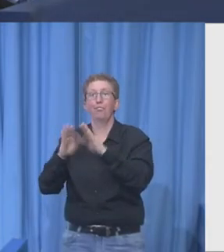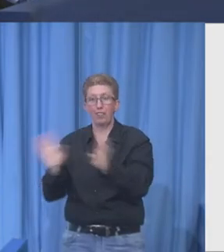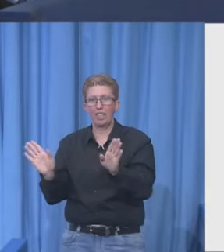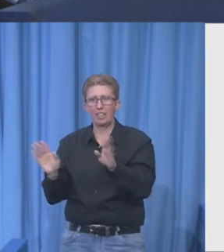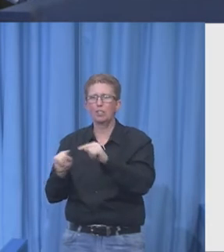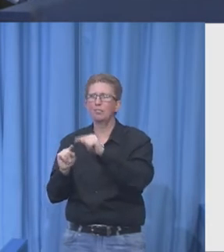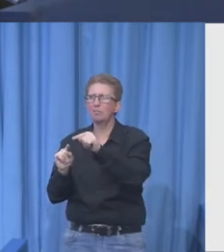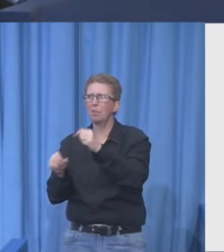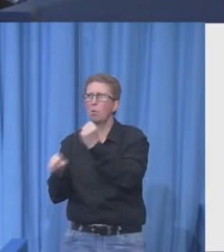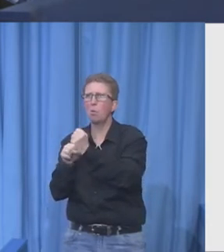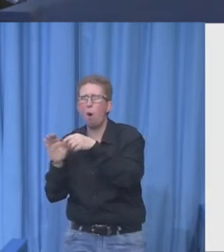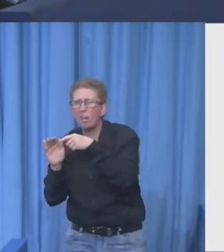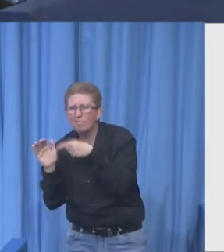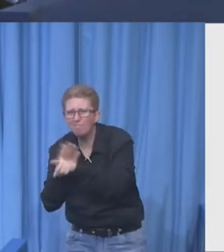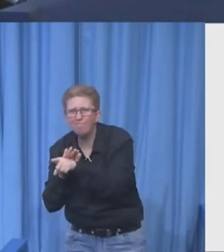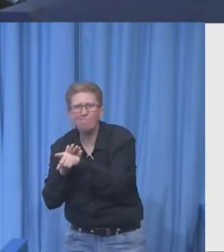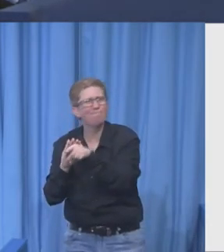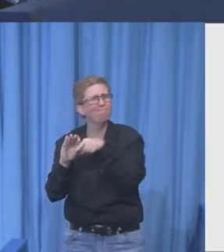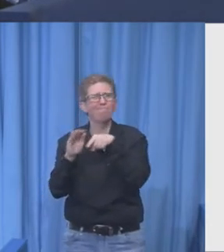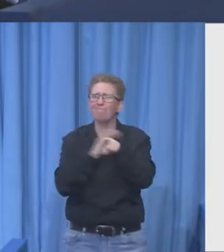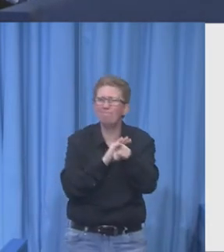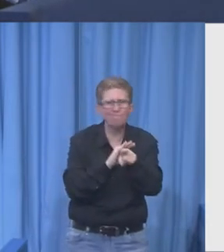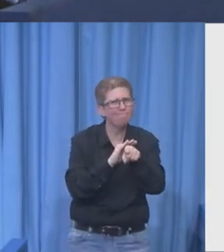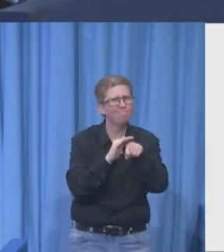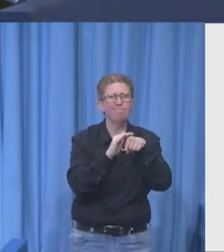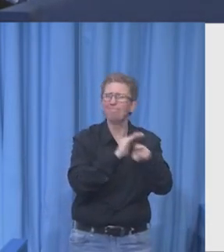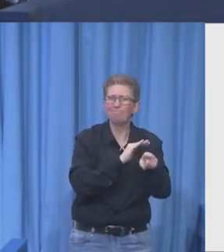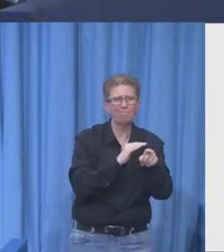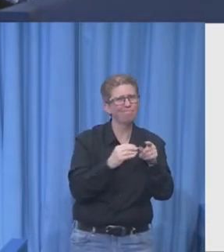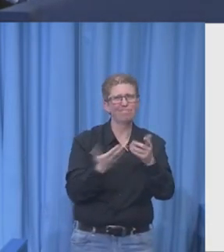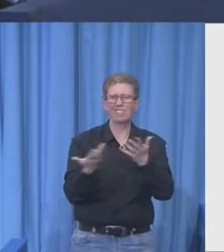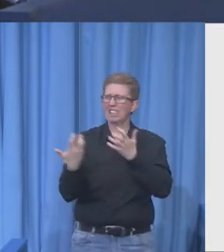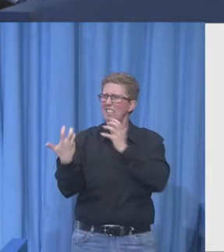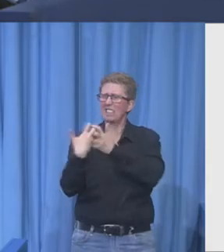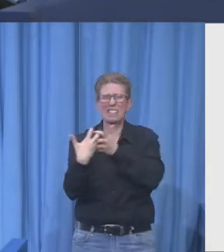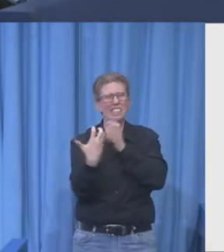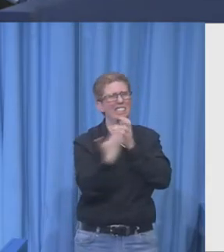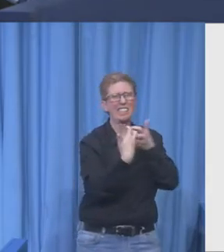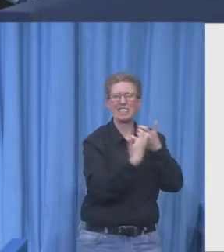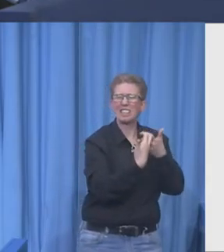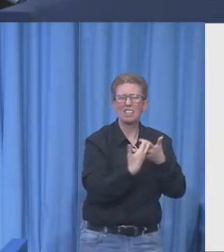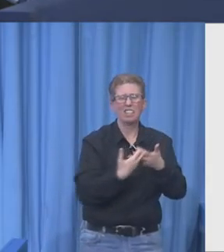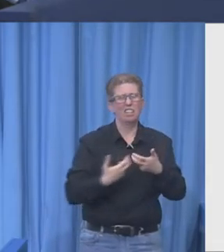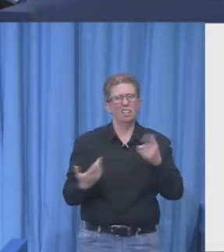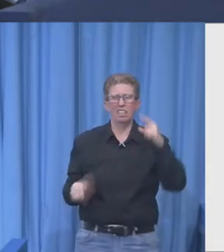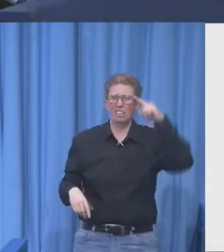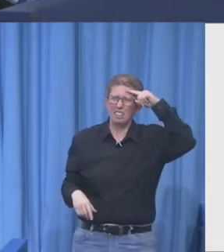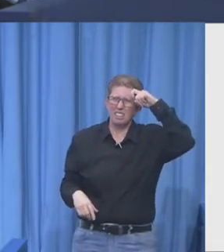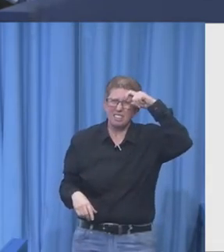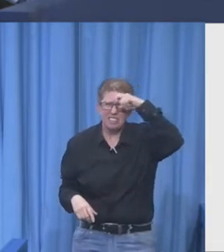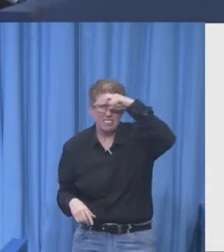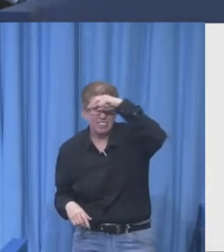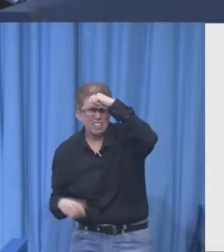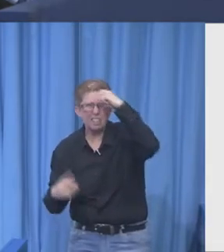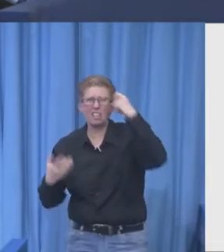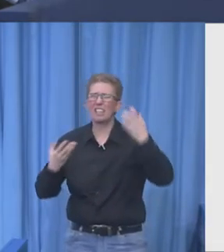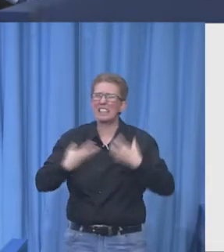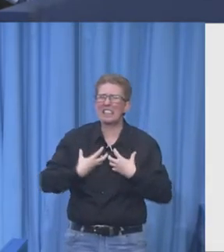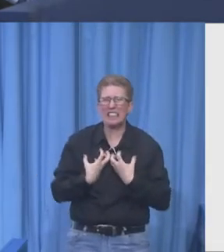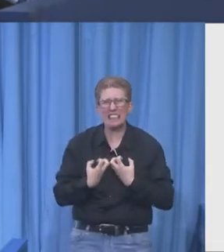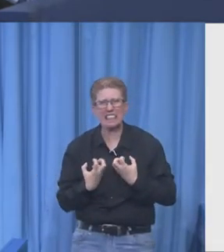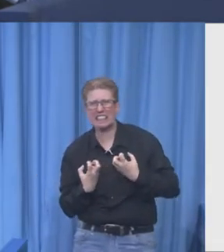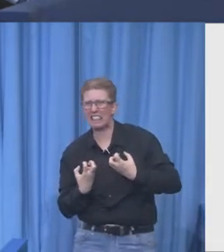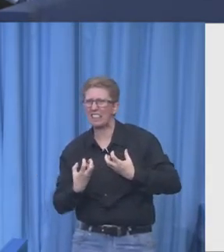much success. It was difficult for me. Afterwards, there was a period of